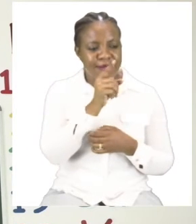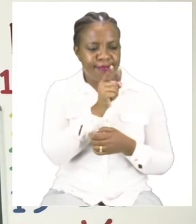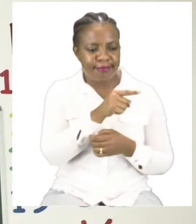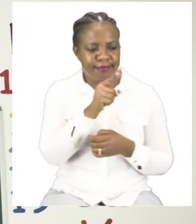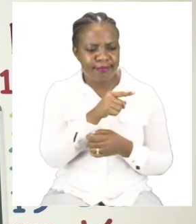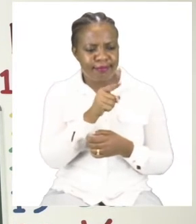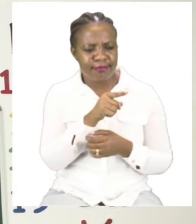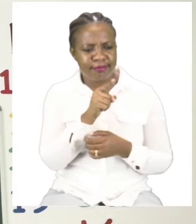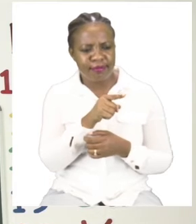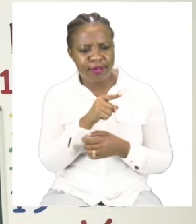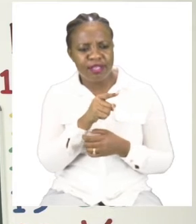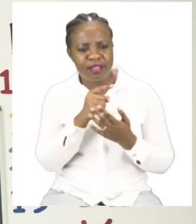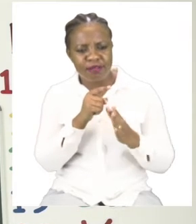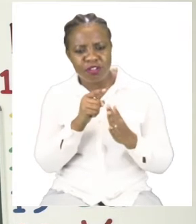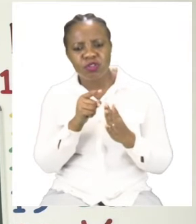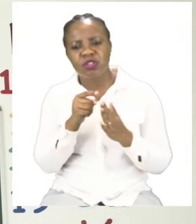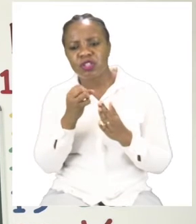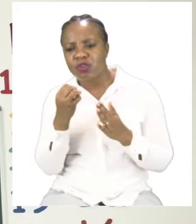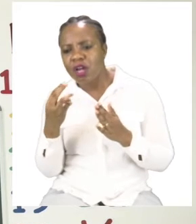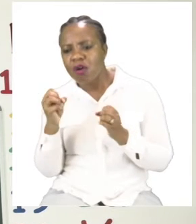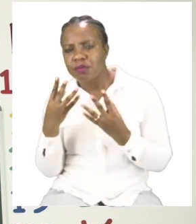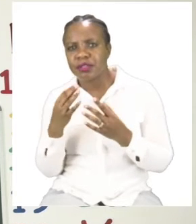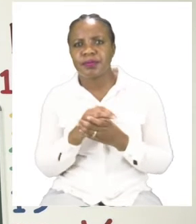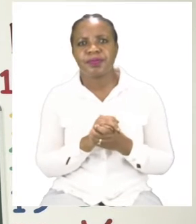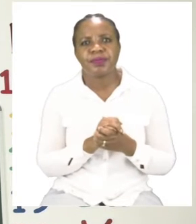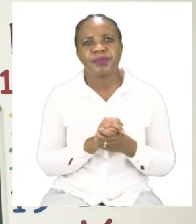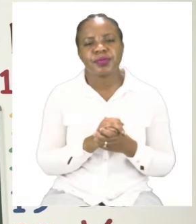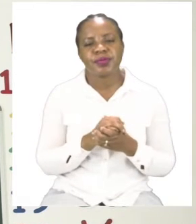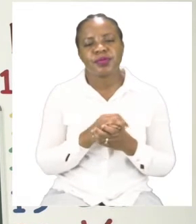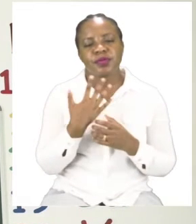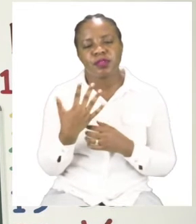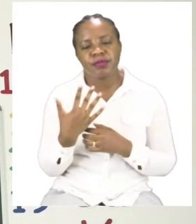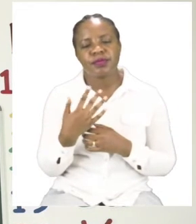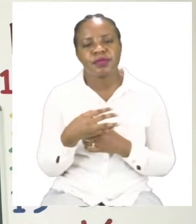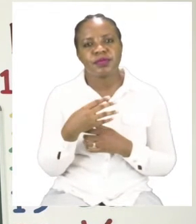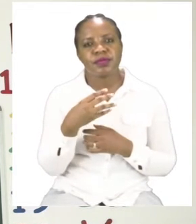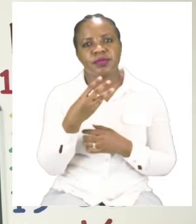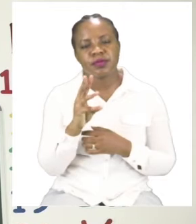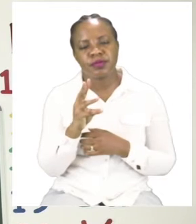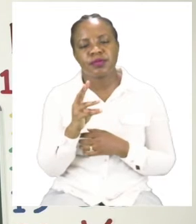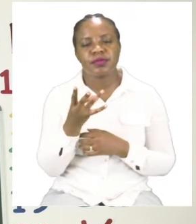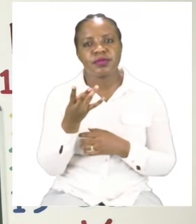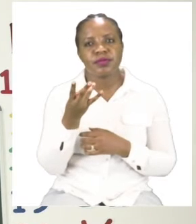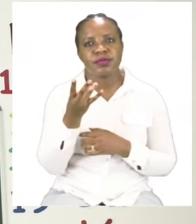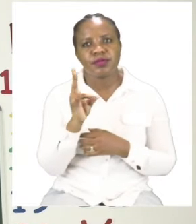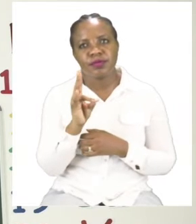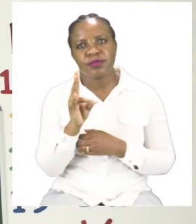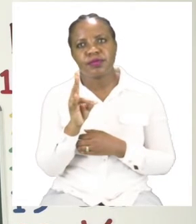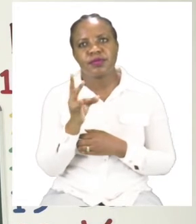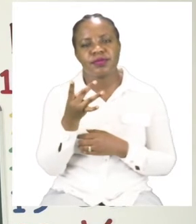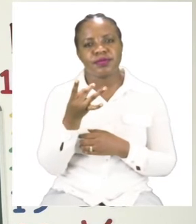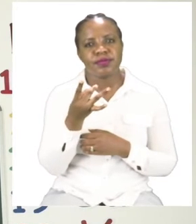1, 2, 3, 4, 5, 6,